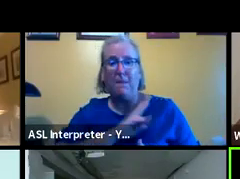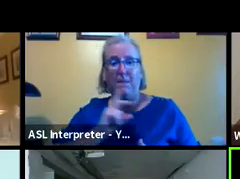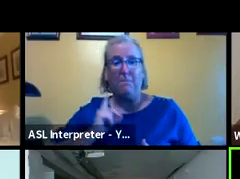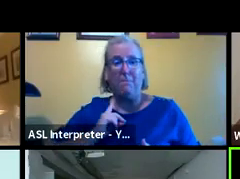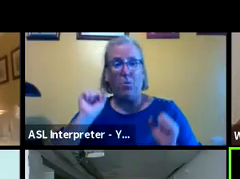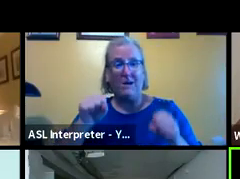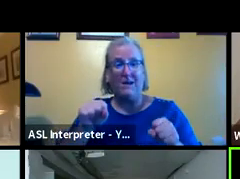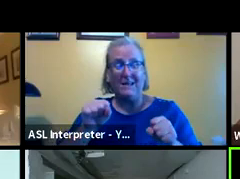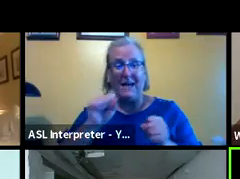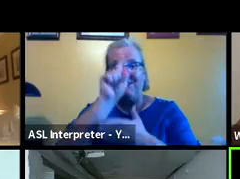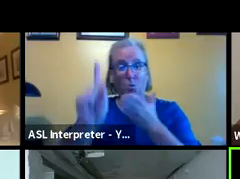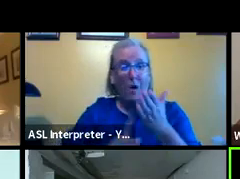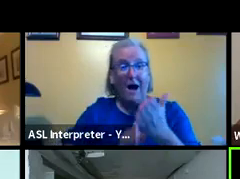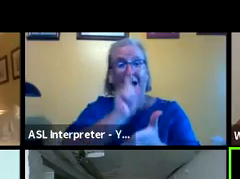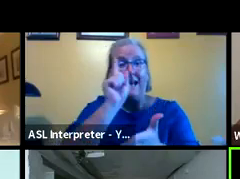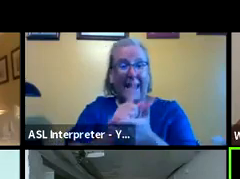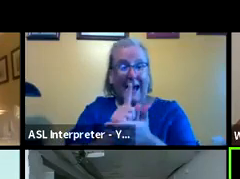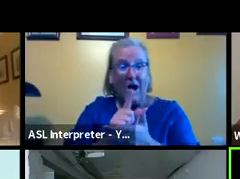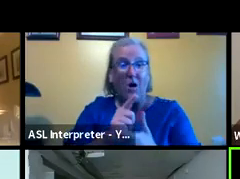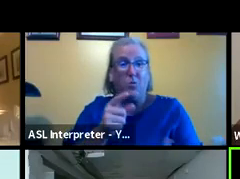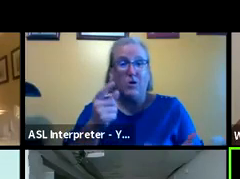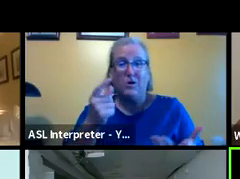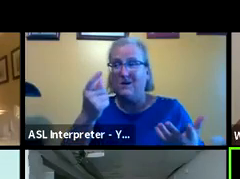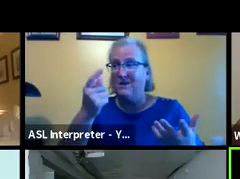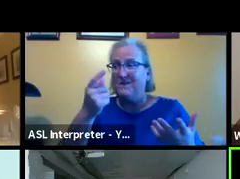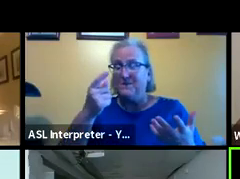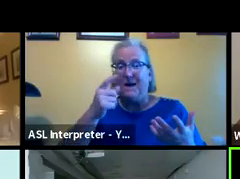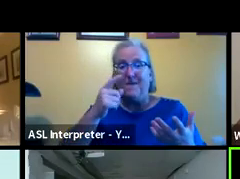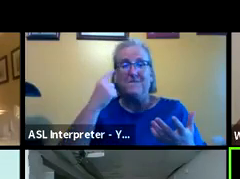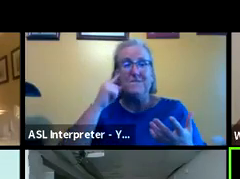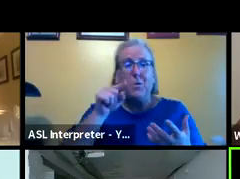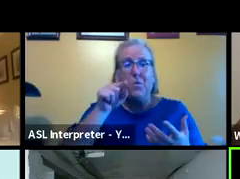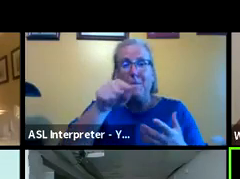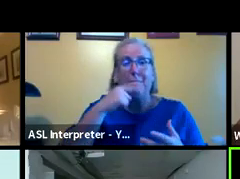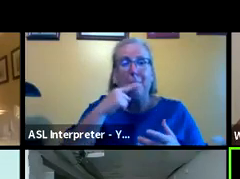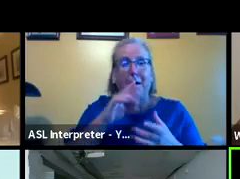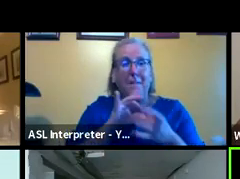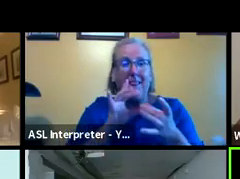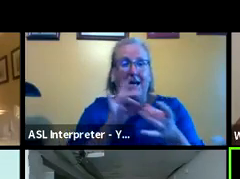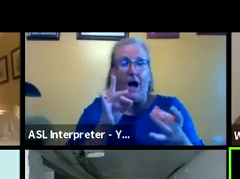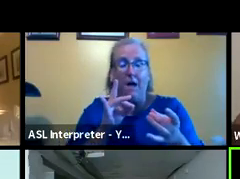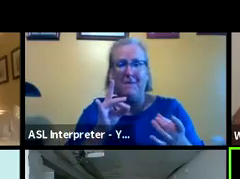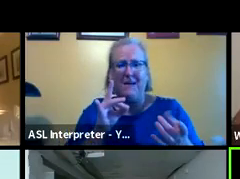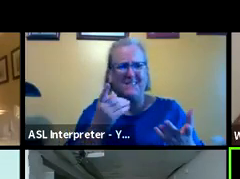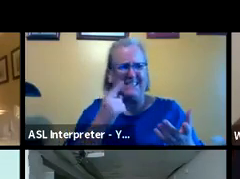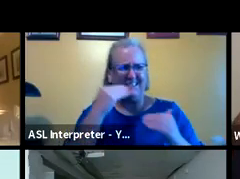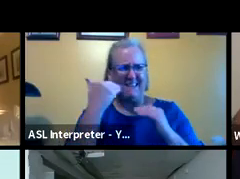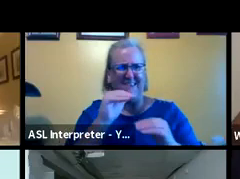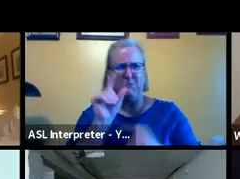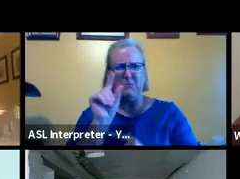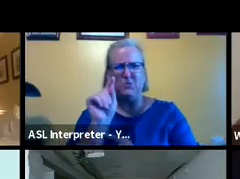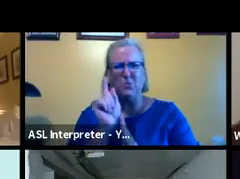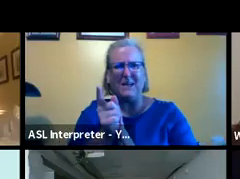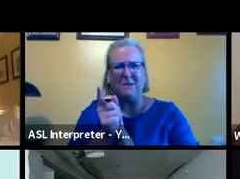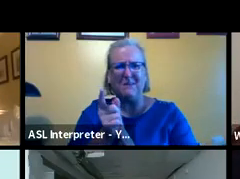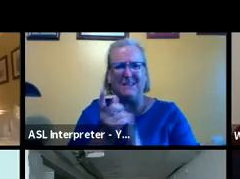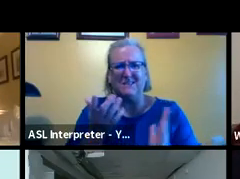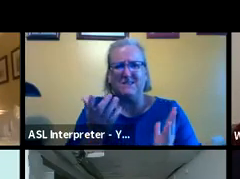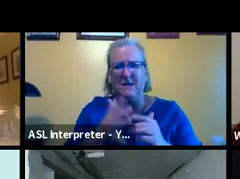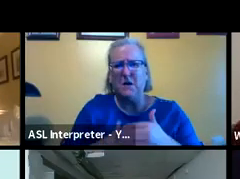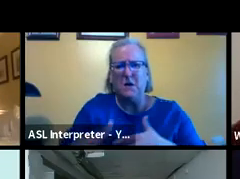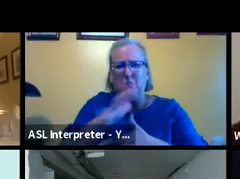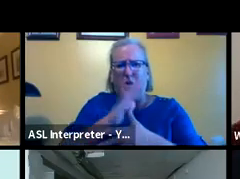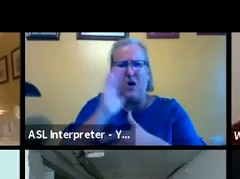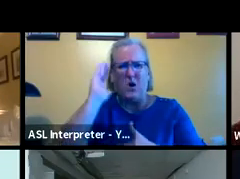but public comment for the safety during a global pandemic is limited to 20 minutes. The priorities seem off during these